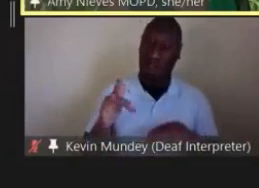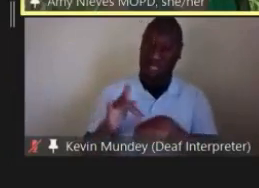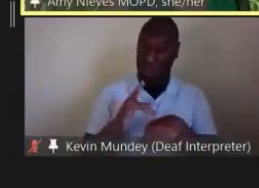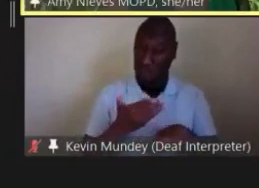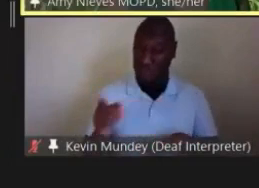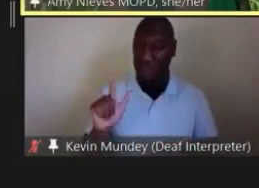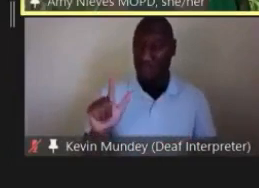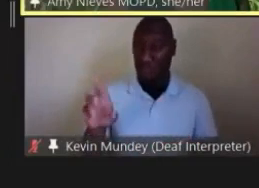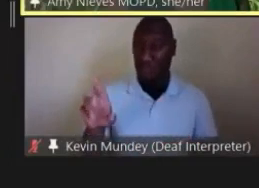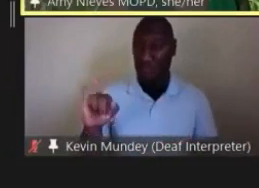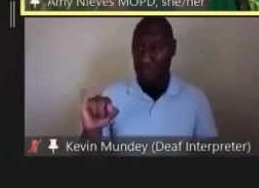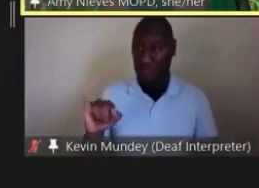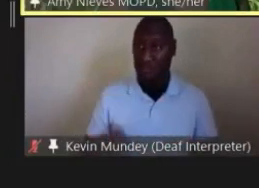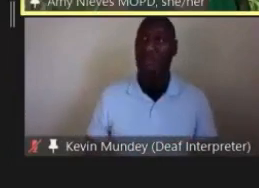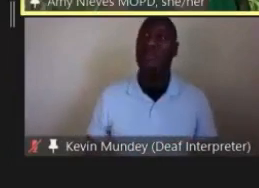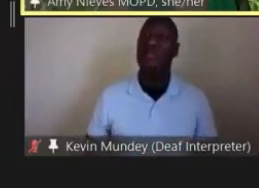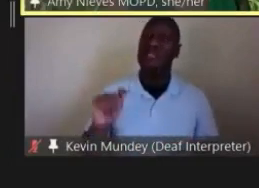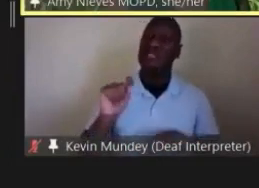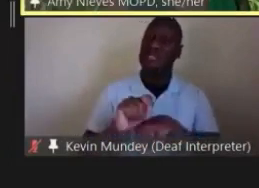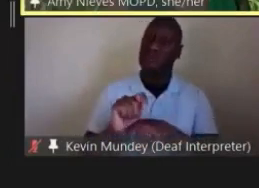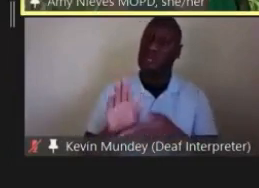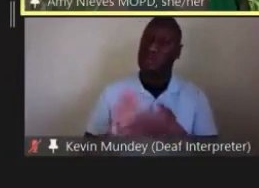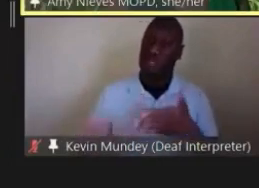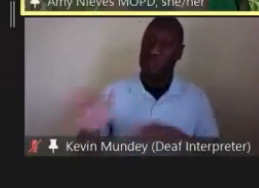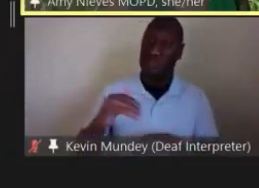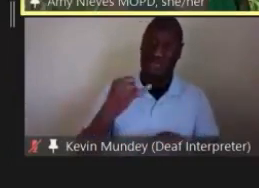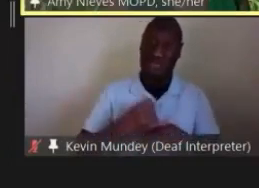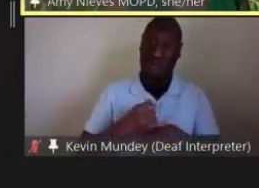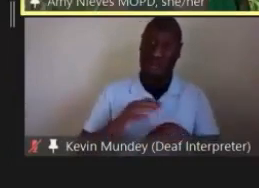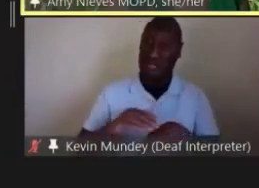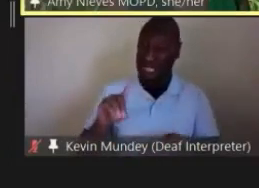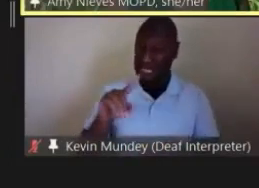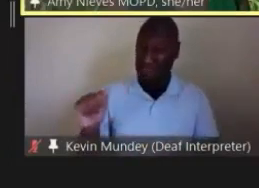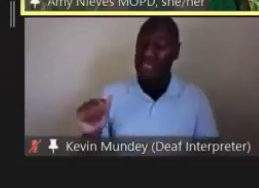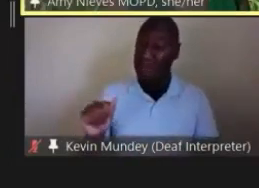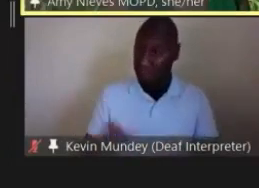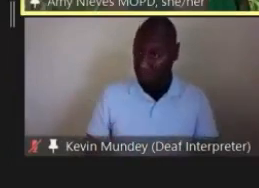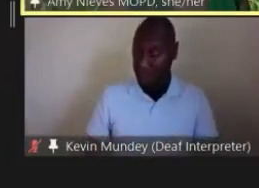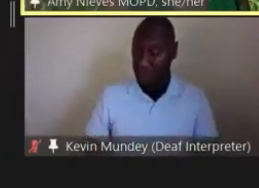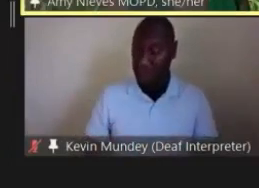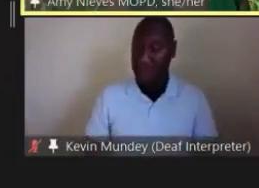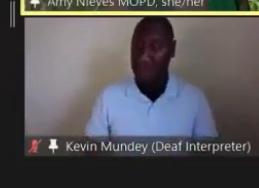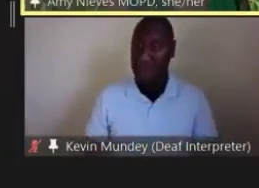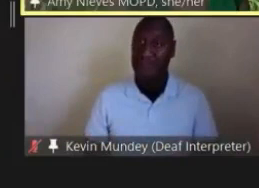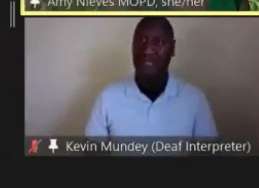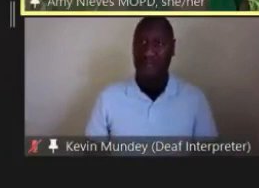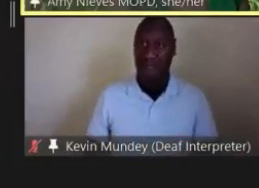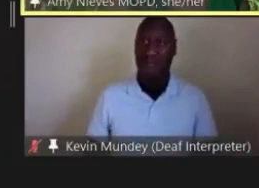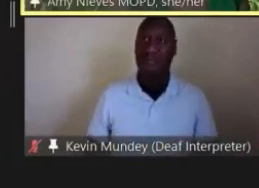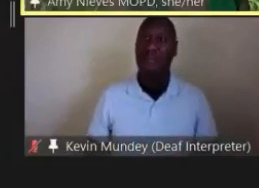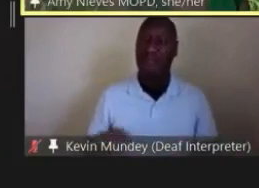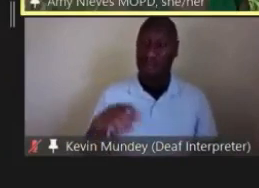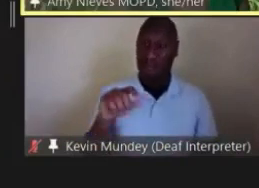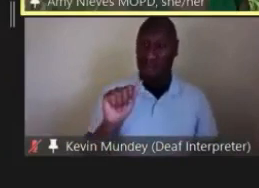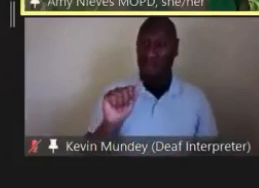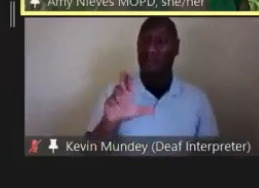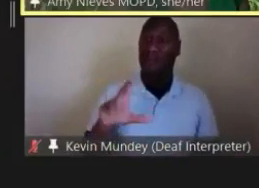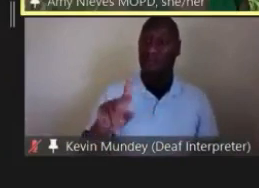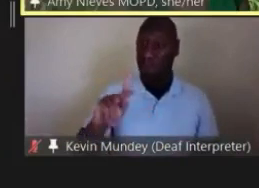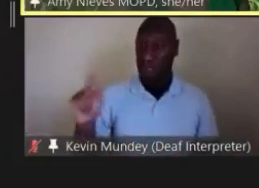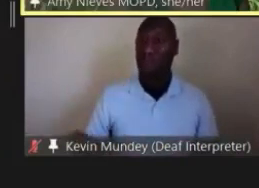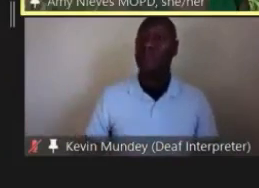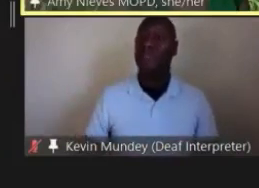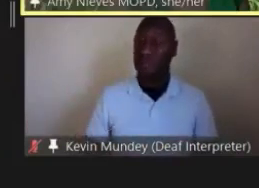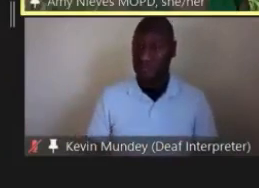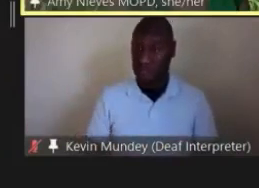Temple University's Institute on Disabilities, the ARC of Philadelphia, Disability